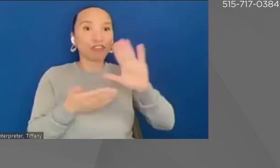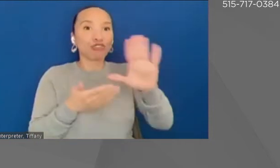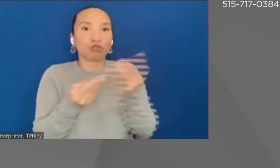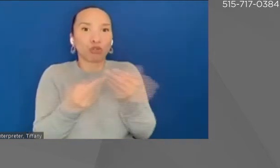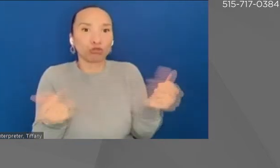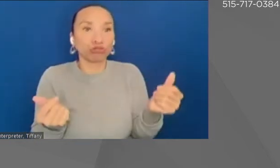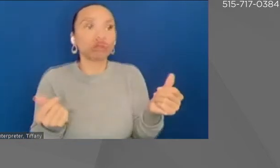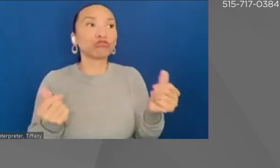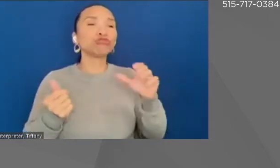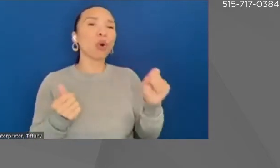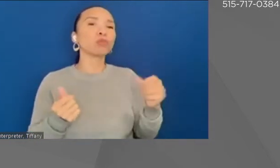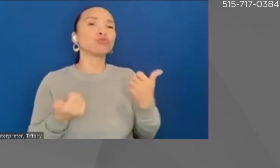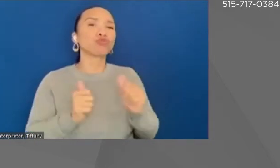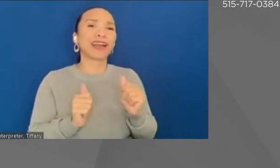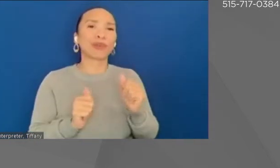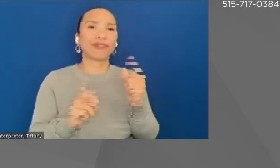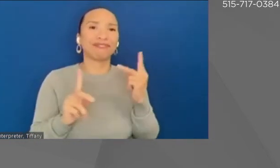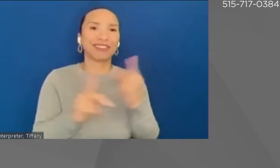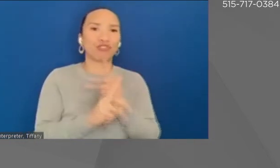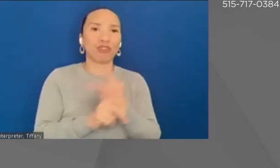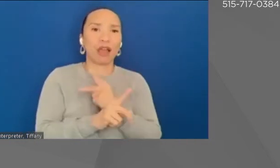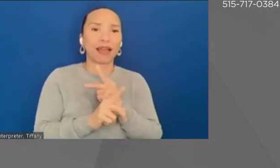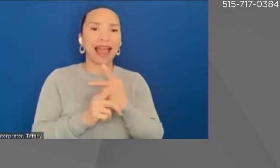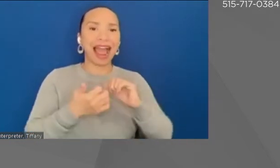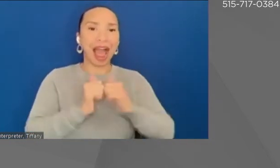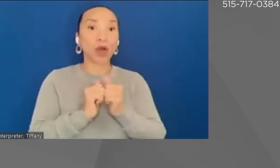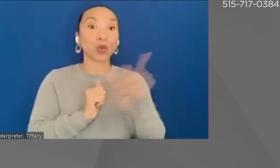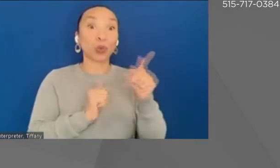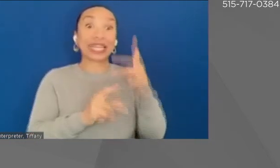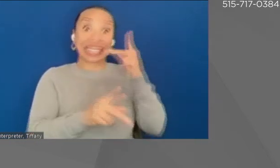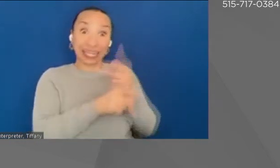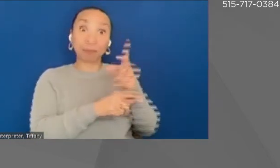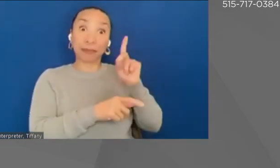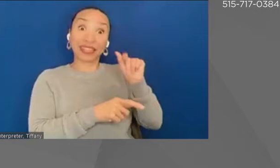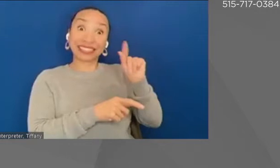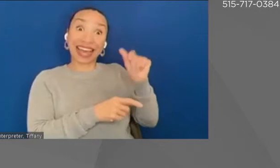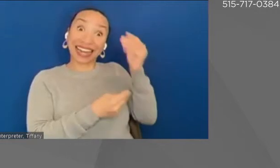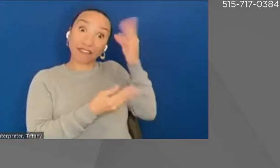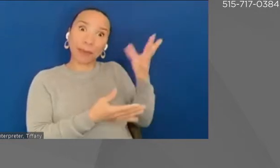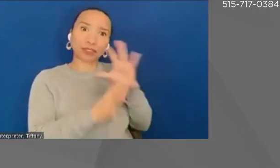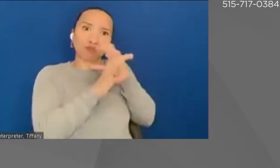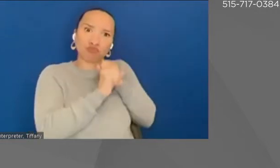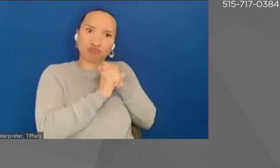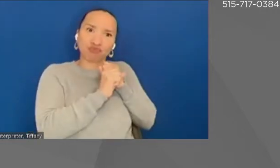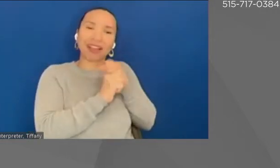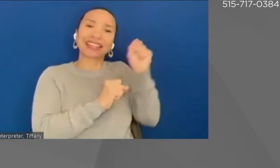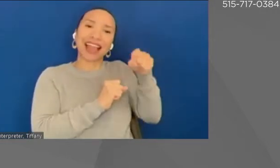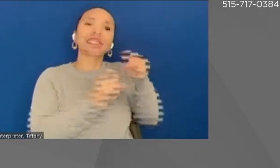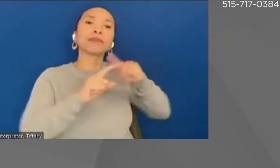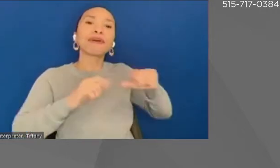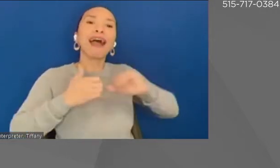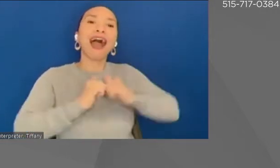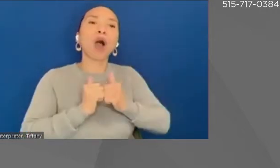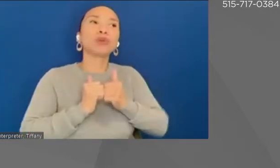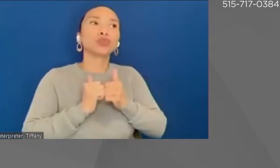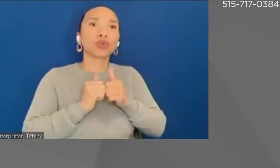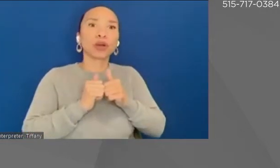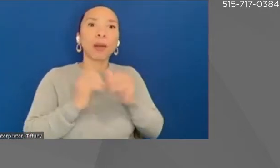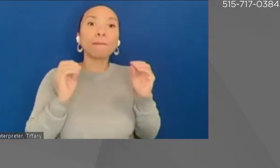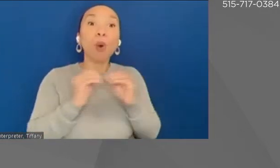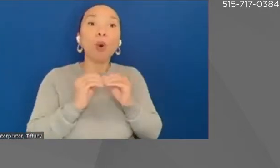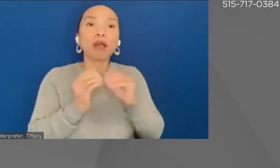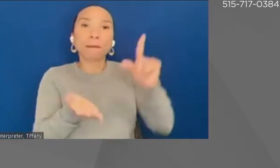would be, how can we make, keep that proprietary data as private as we can, but how can we get more published research on just